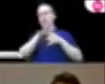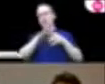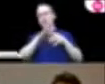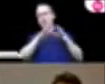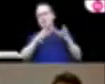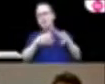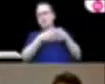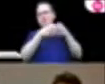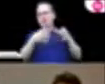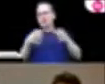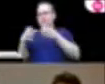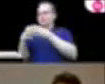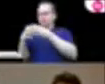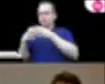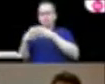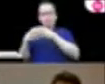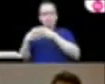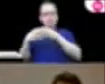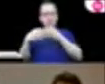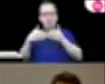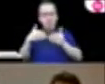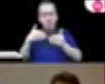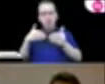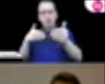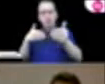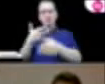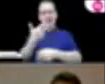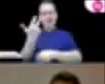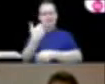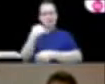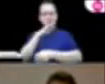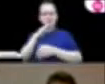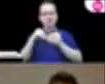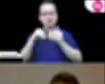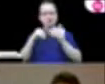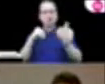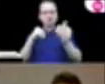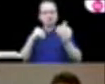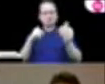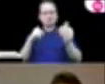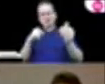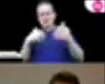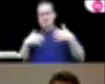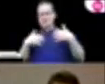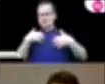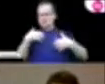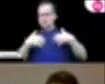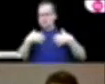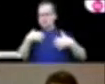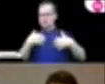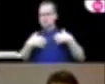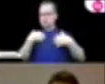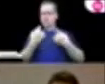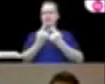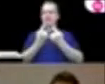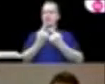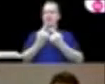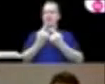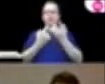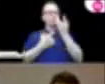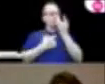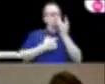And throughout the 1800s, there was a fascination to do with all things impersonation